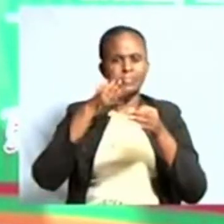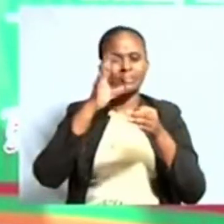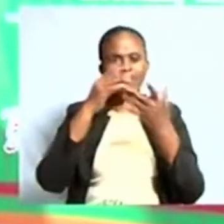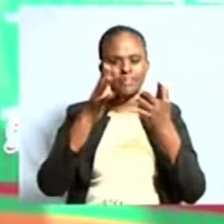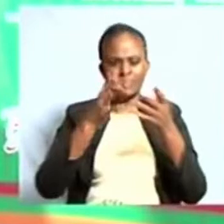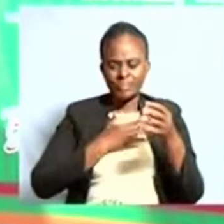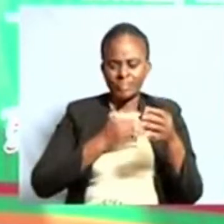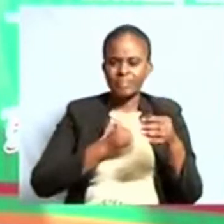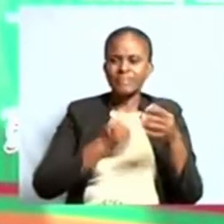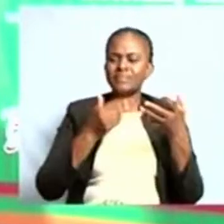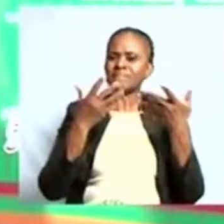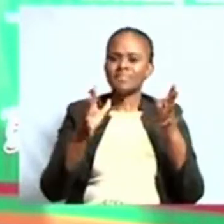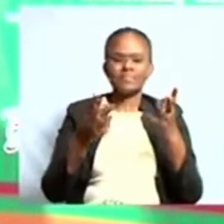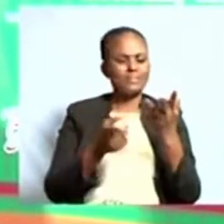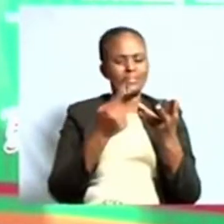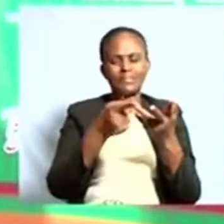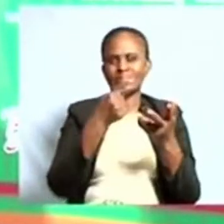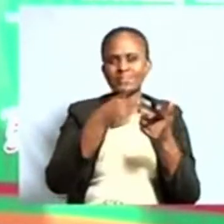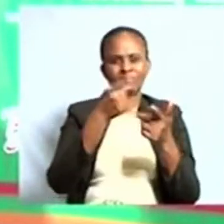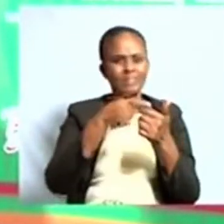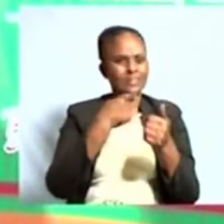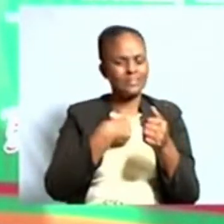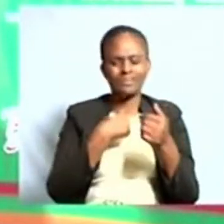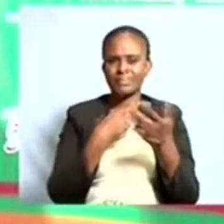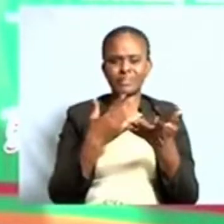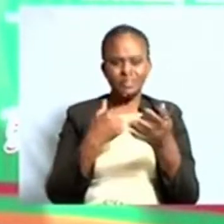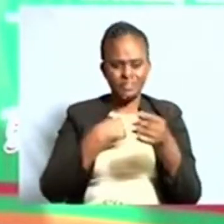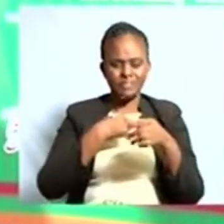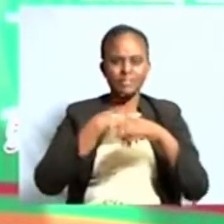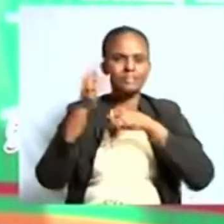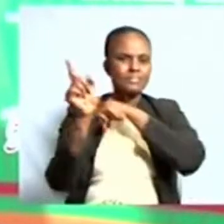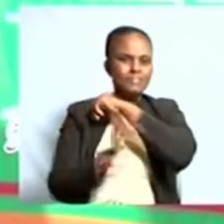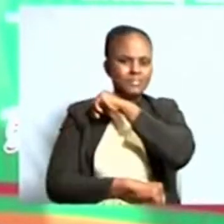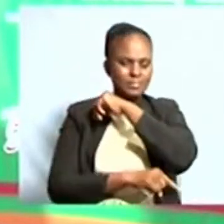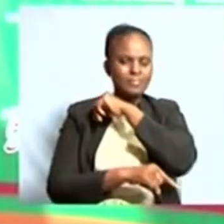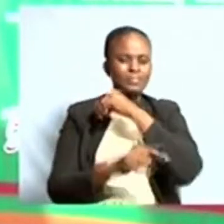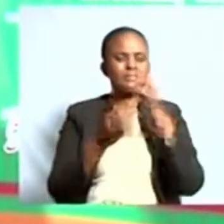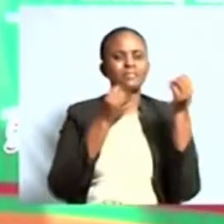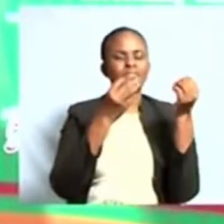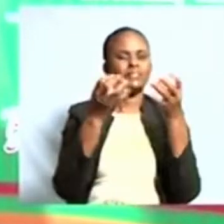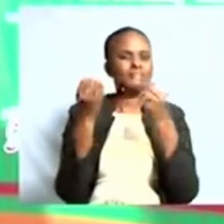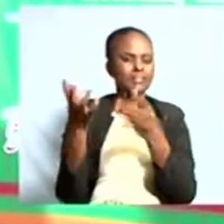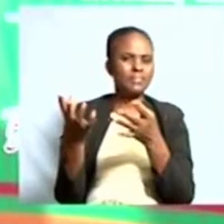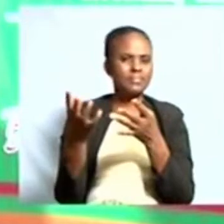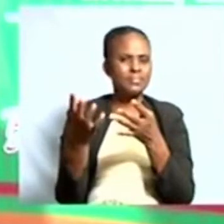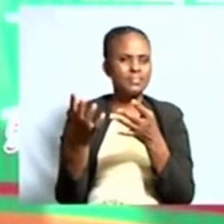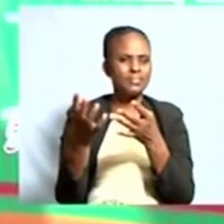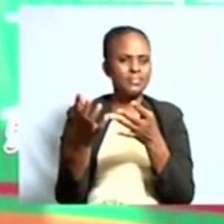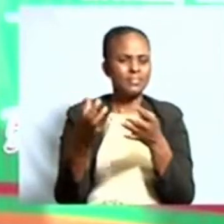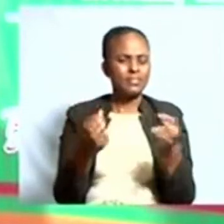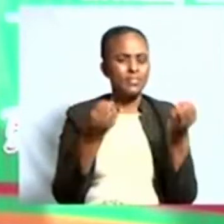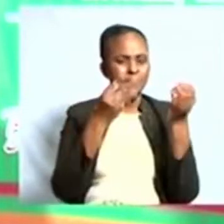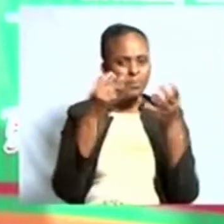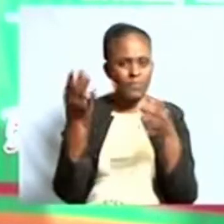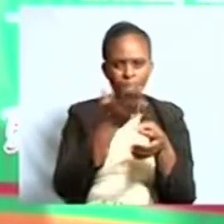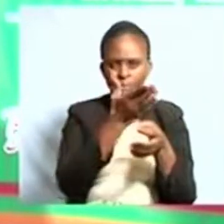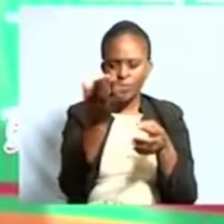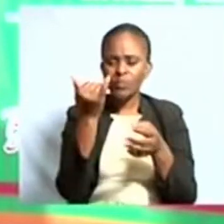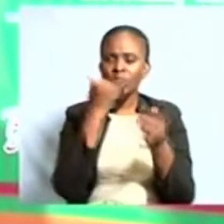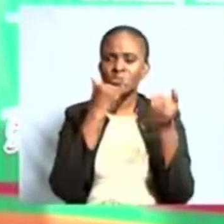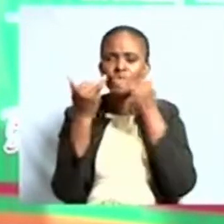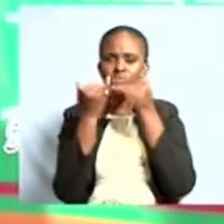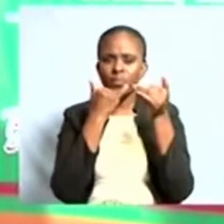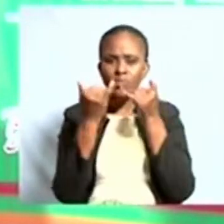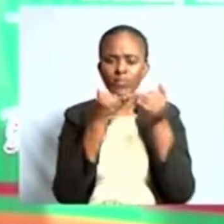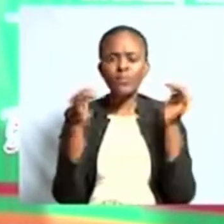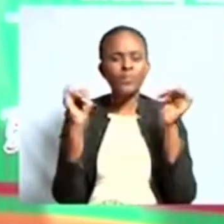count. Yeah, because I've prosecuted a number of these offenders. Okay.